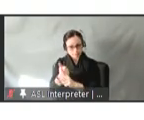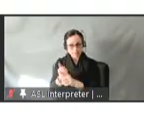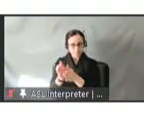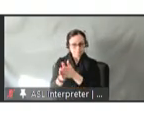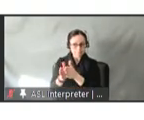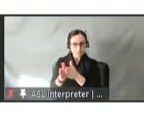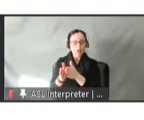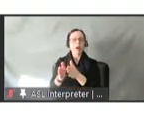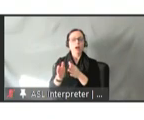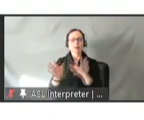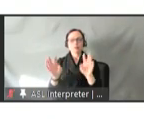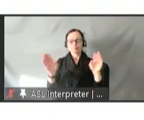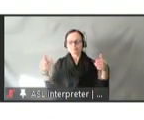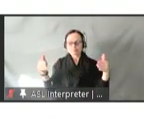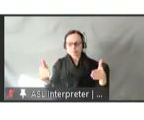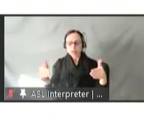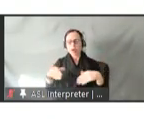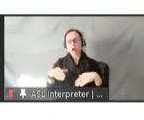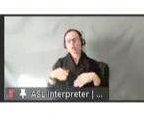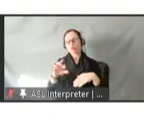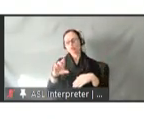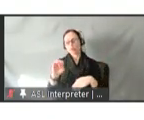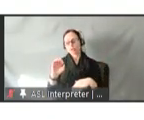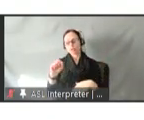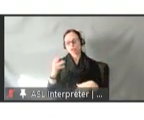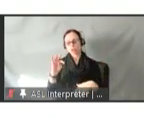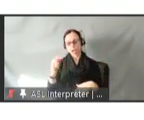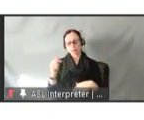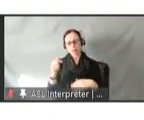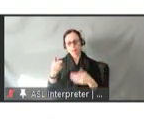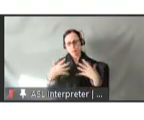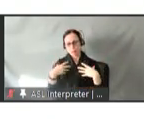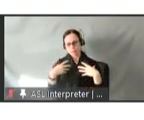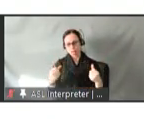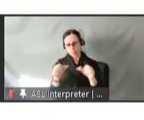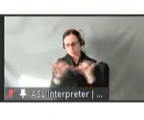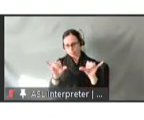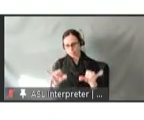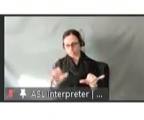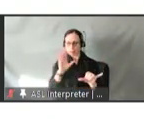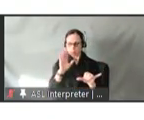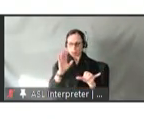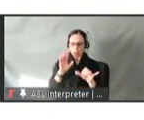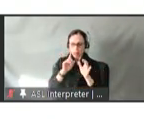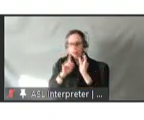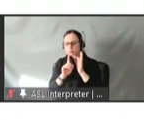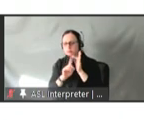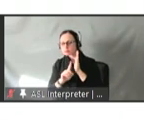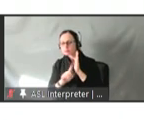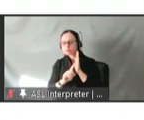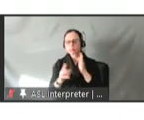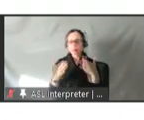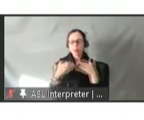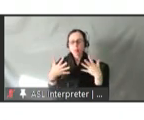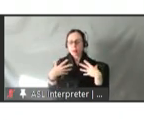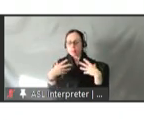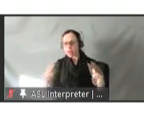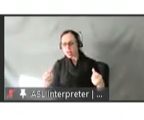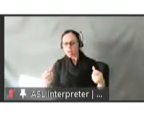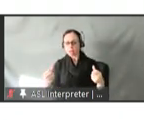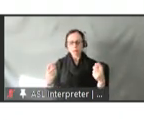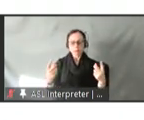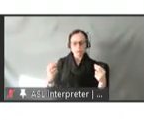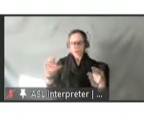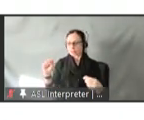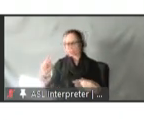the Public Health System. And we'll explore how local public health workforce and its stakeholders can move forward in